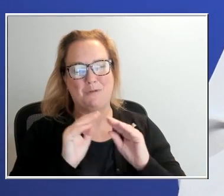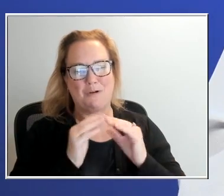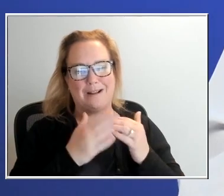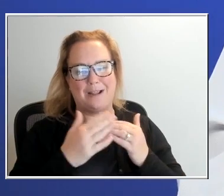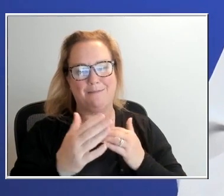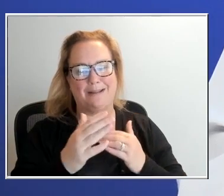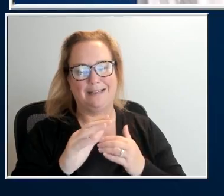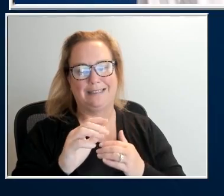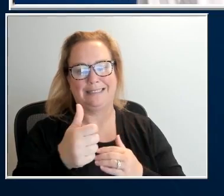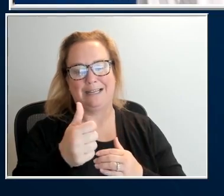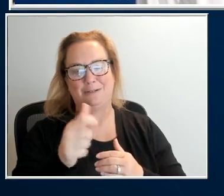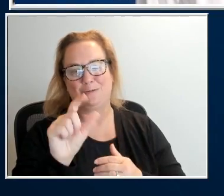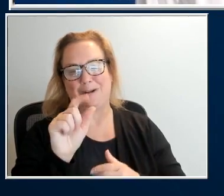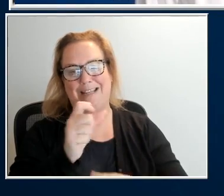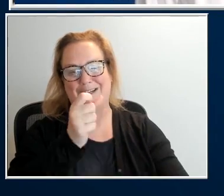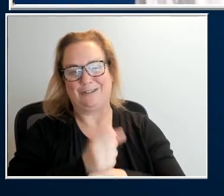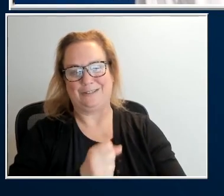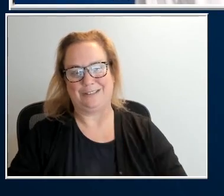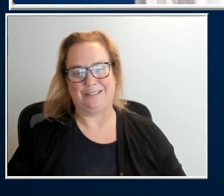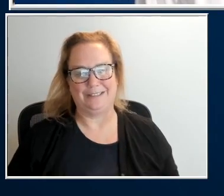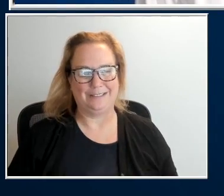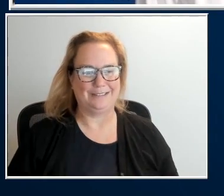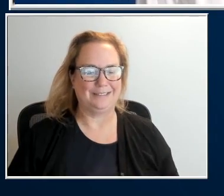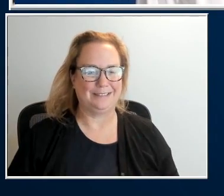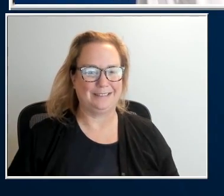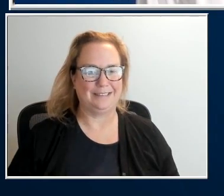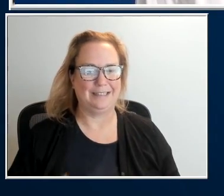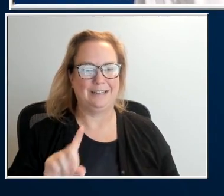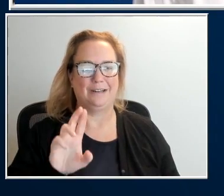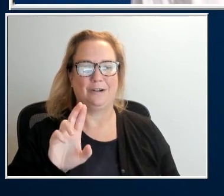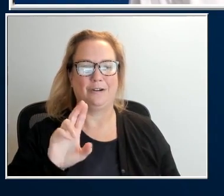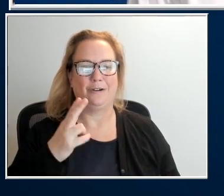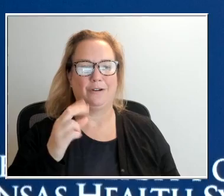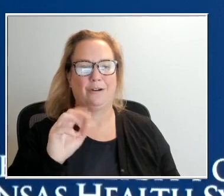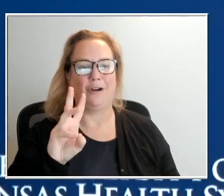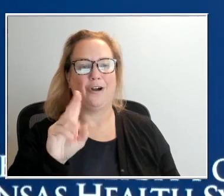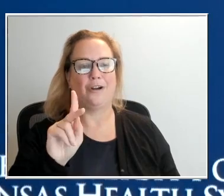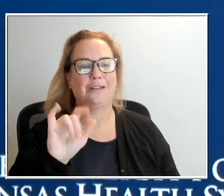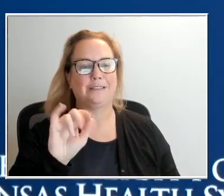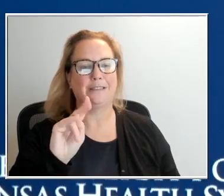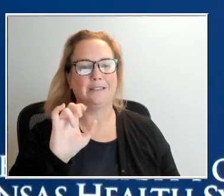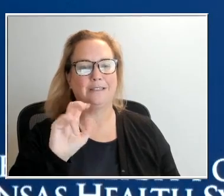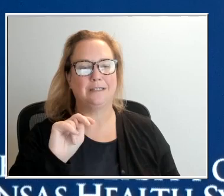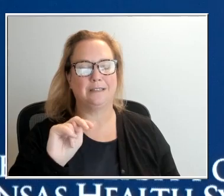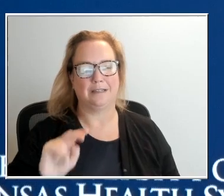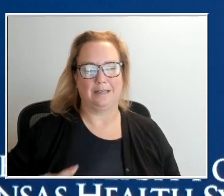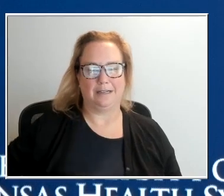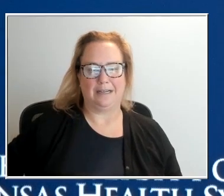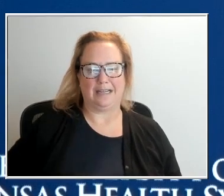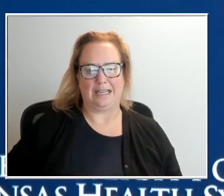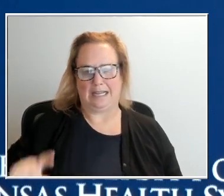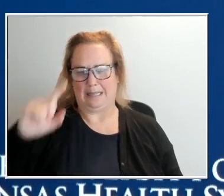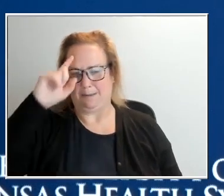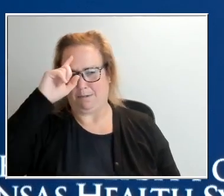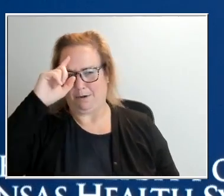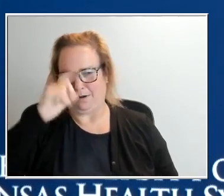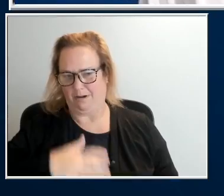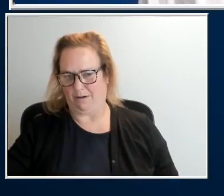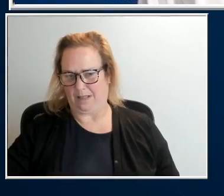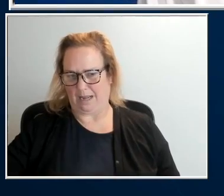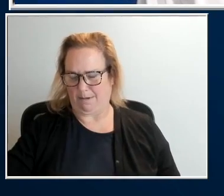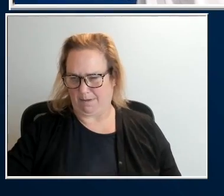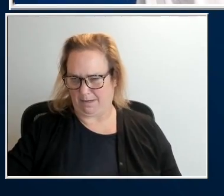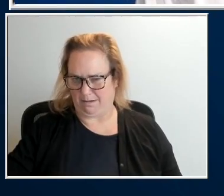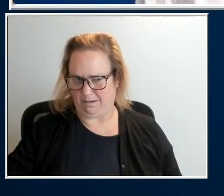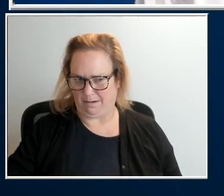years, I hope. Great, thank you. Dr. Hawkinson? Yeah, well, I don't know if the kidney is the brain of the abdomen, is